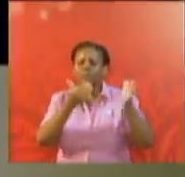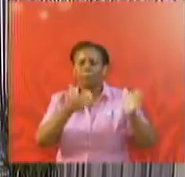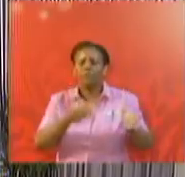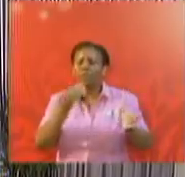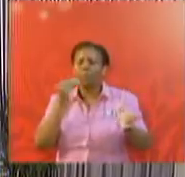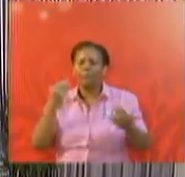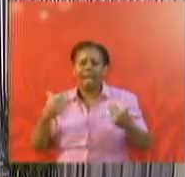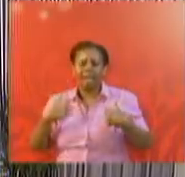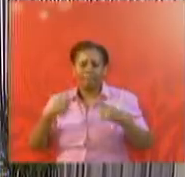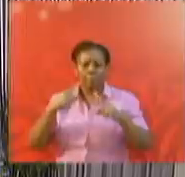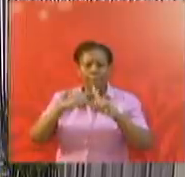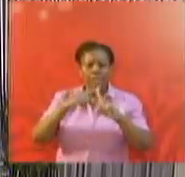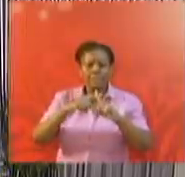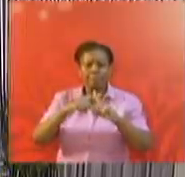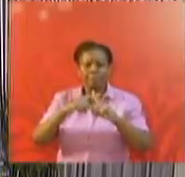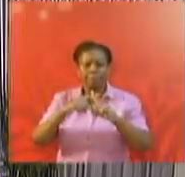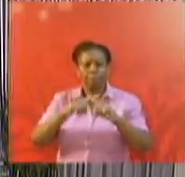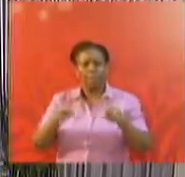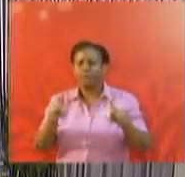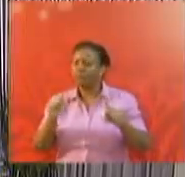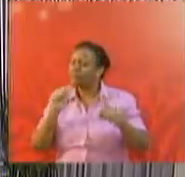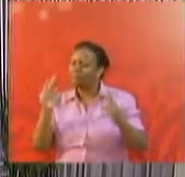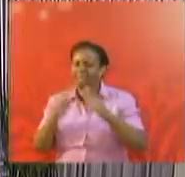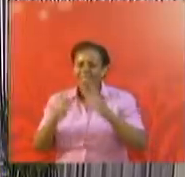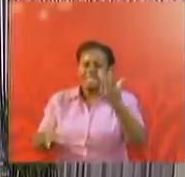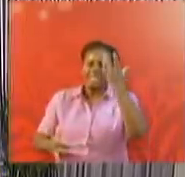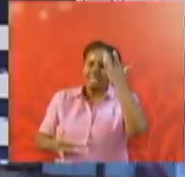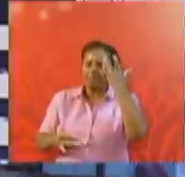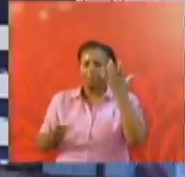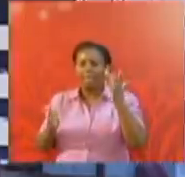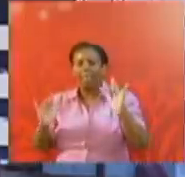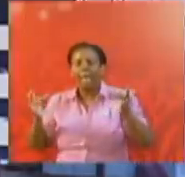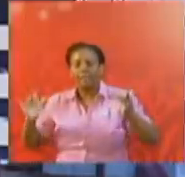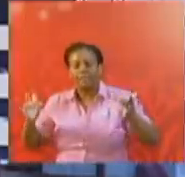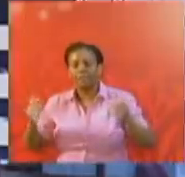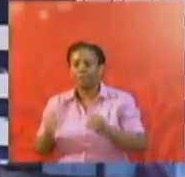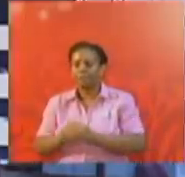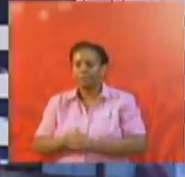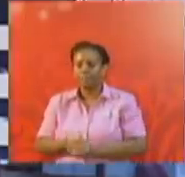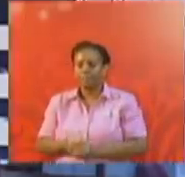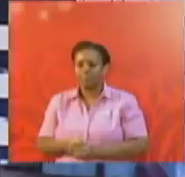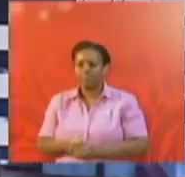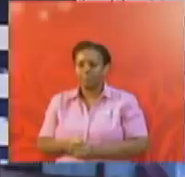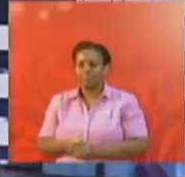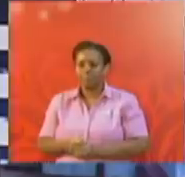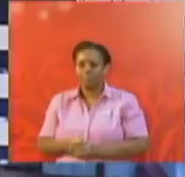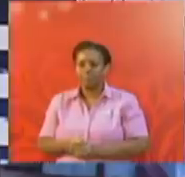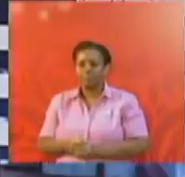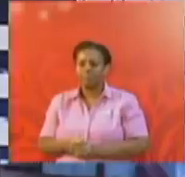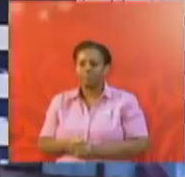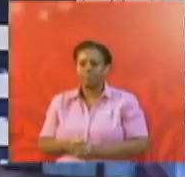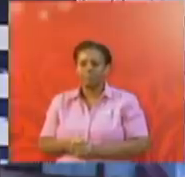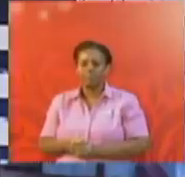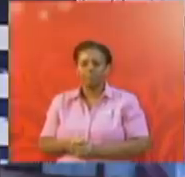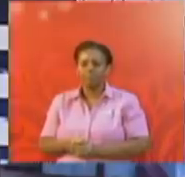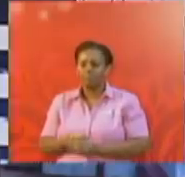move to Dr. Parkinson to just give some feedback on that question, please. No, there's nothing specific for patients